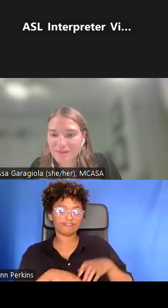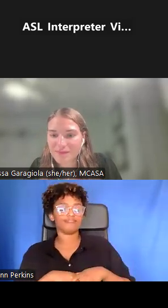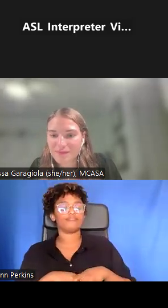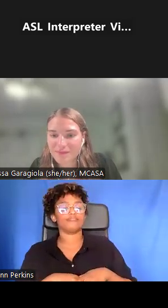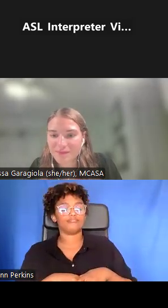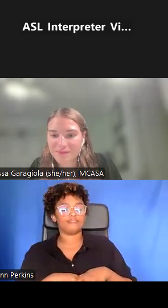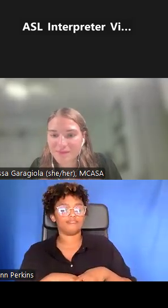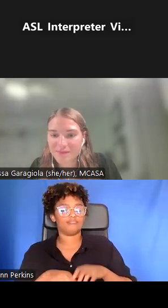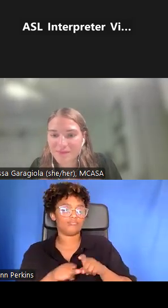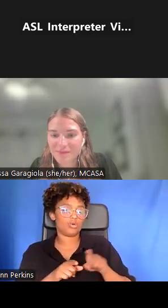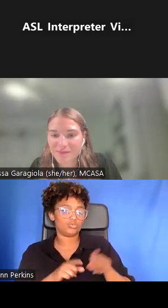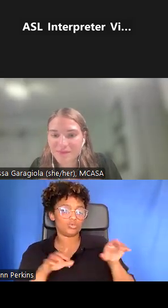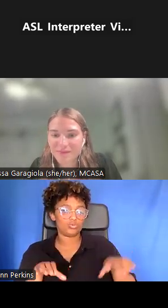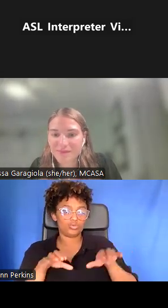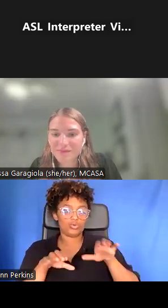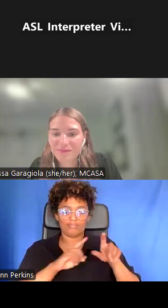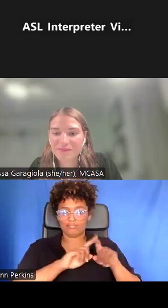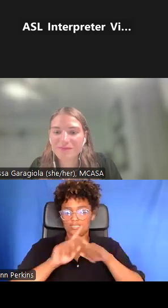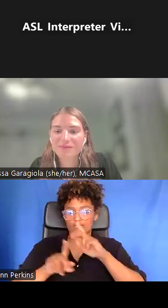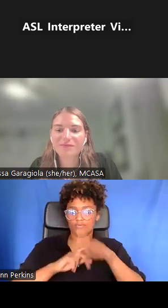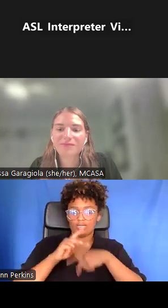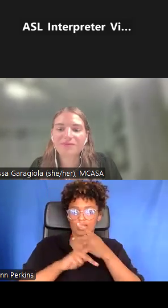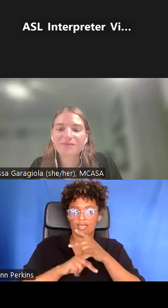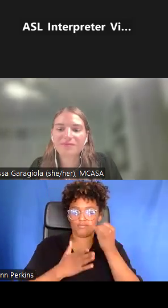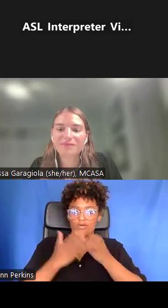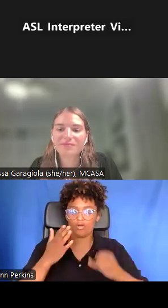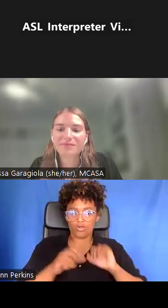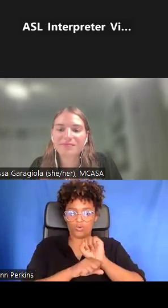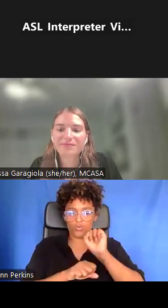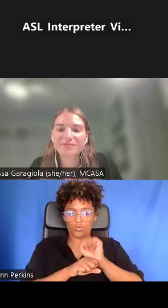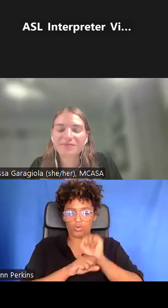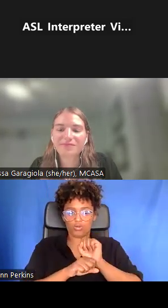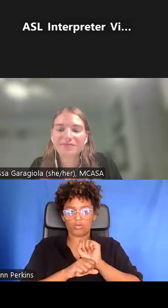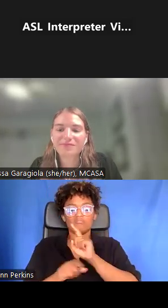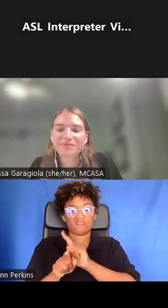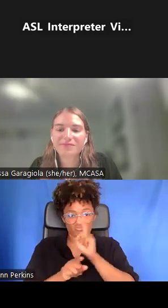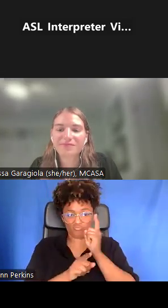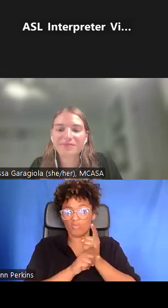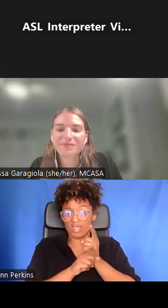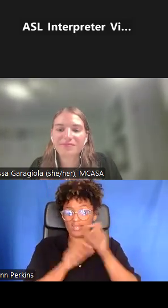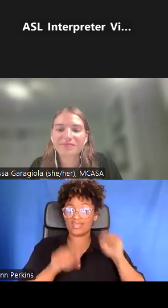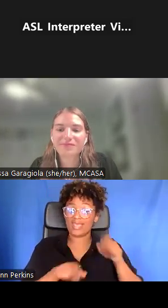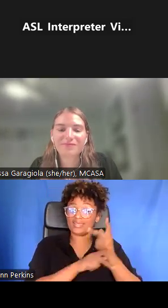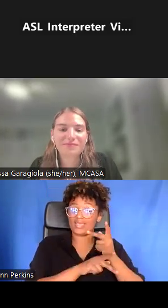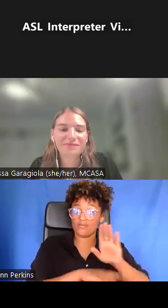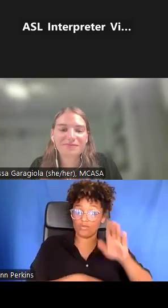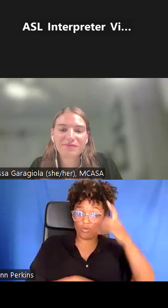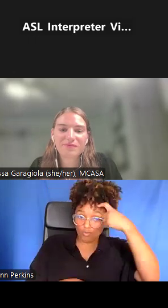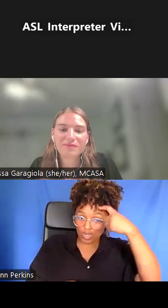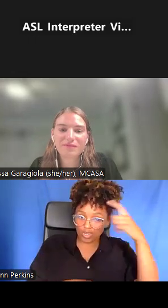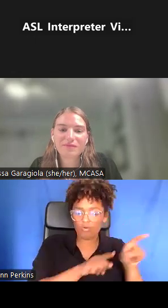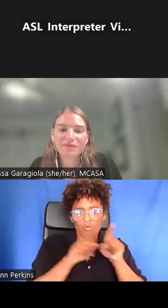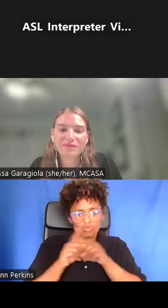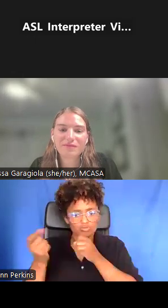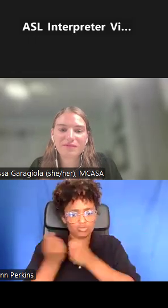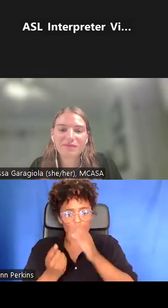doing different kinds of artwork. Absolutely. We talked about artwork for taking care of your brain, but it can also take care of your emotions. Success says